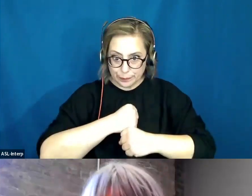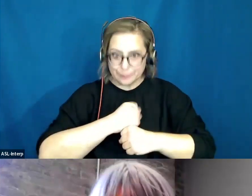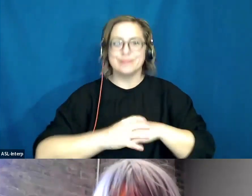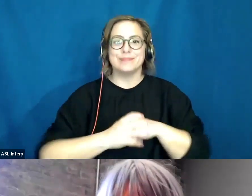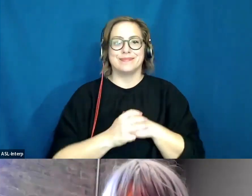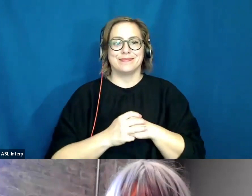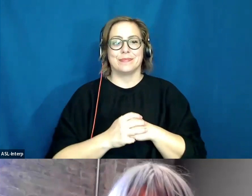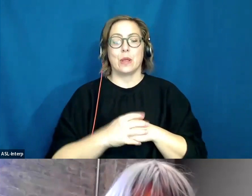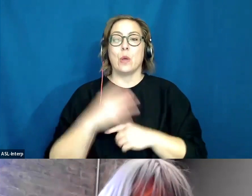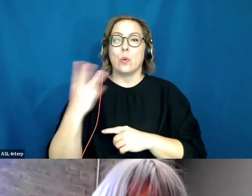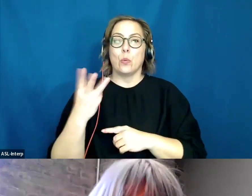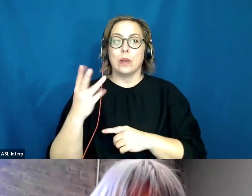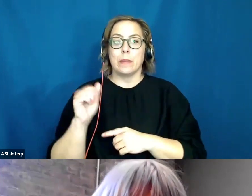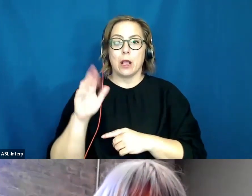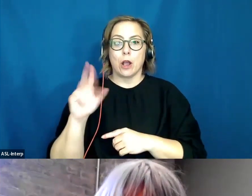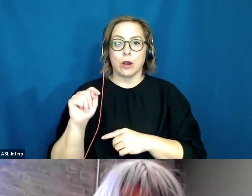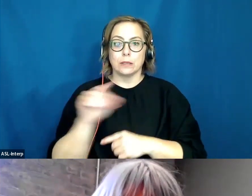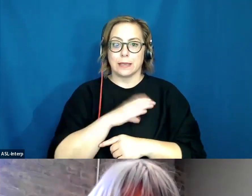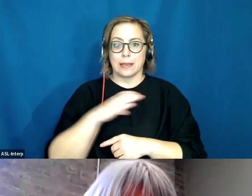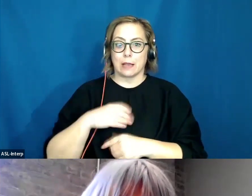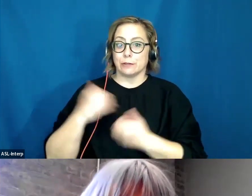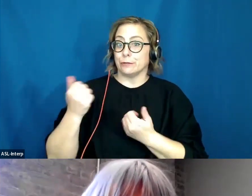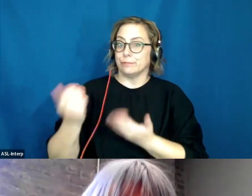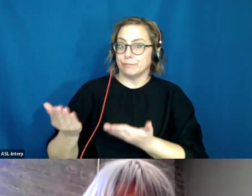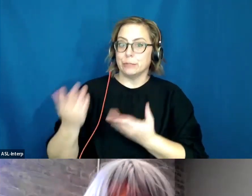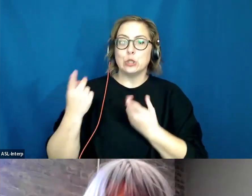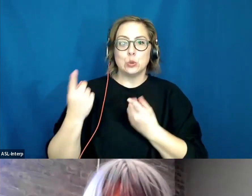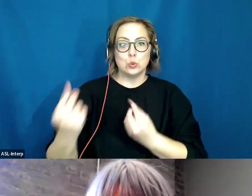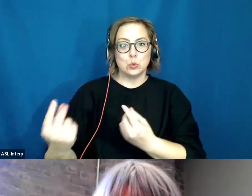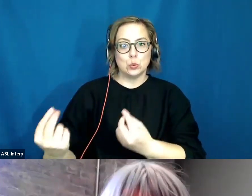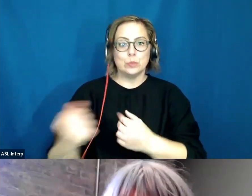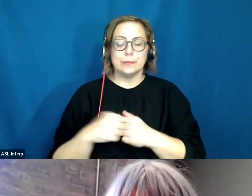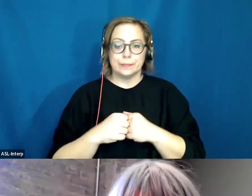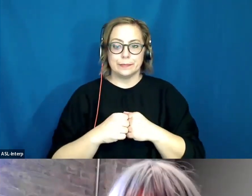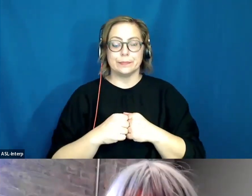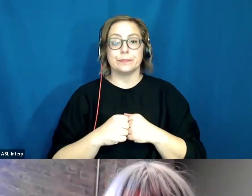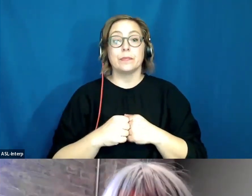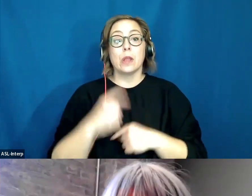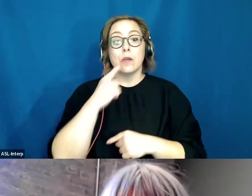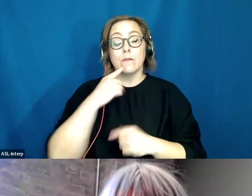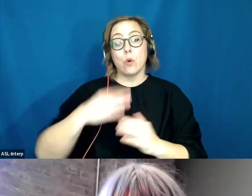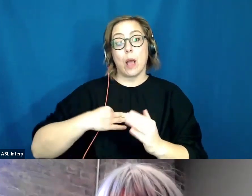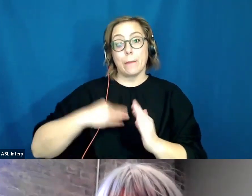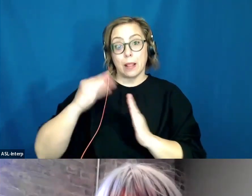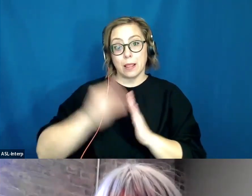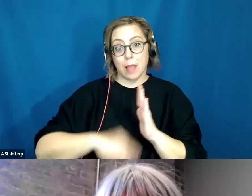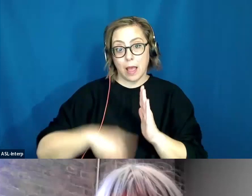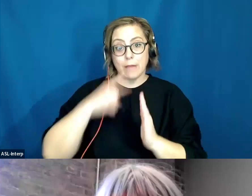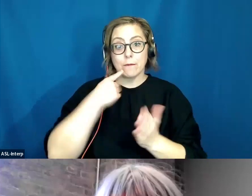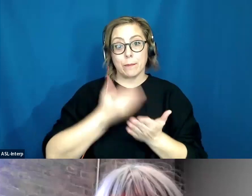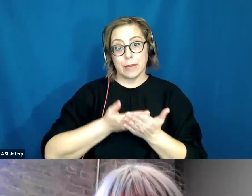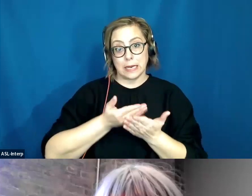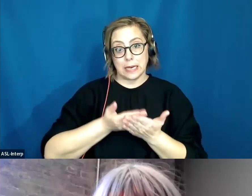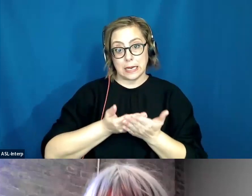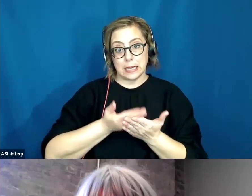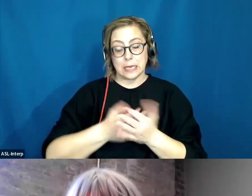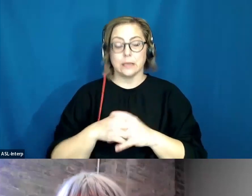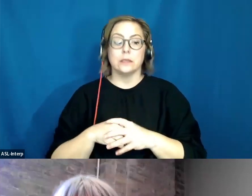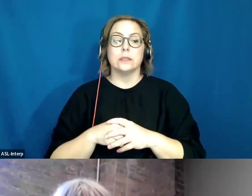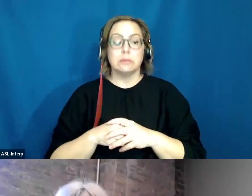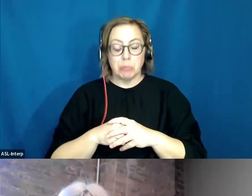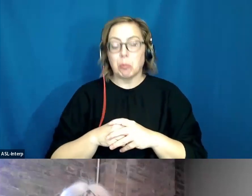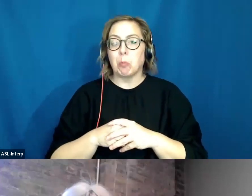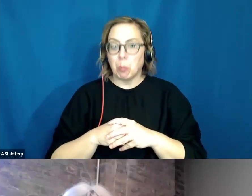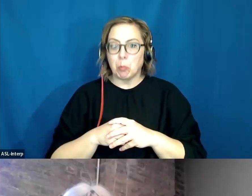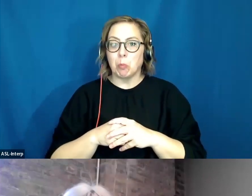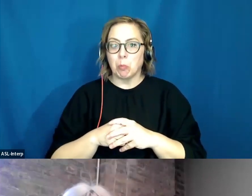what the Winnipeg Arts Council is. So in terms of applying for our grants, it's very similar. And